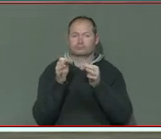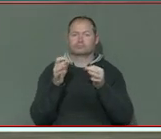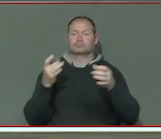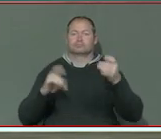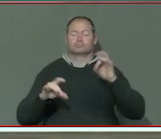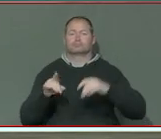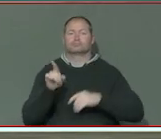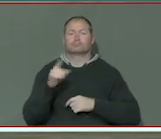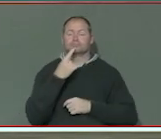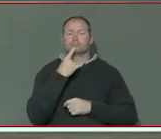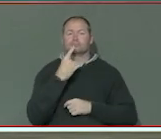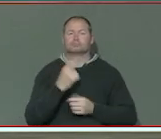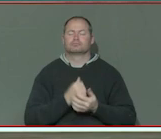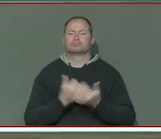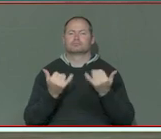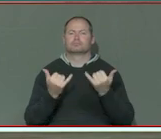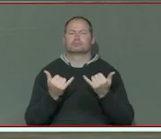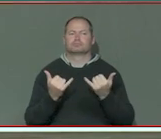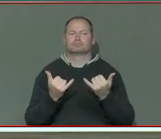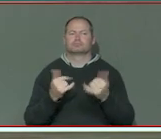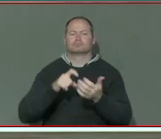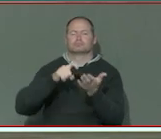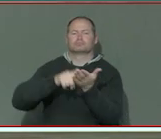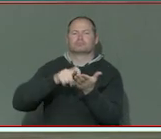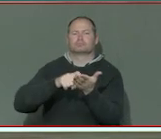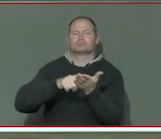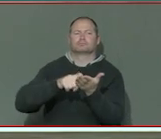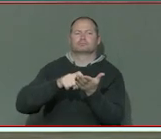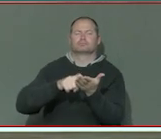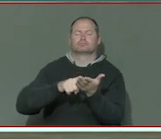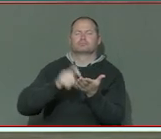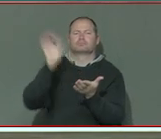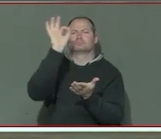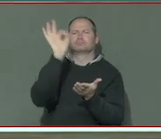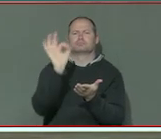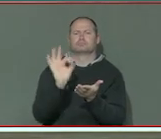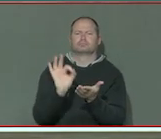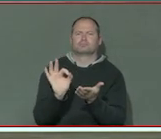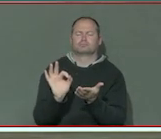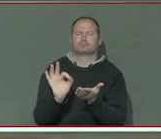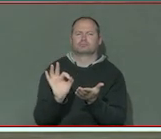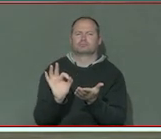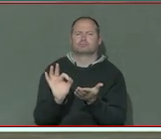what is the percentage of the debtors that